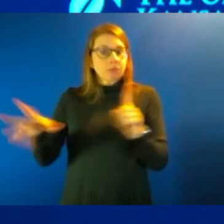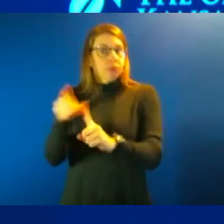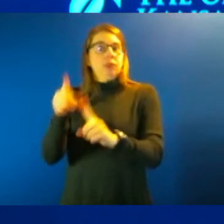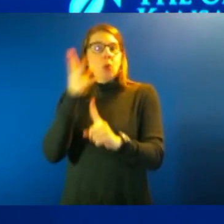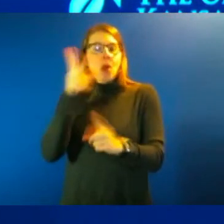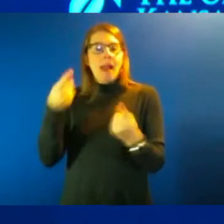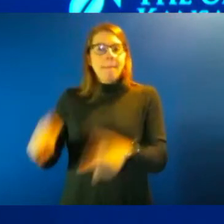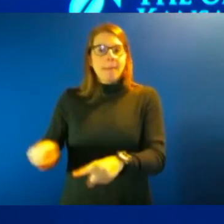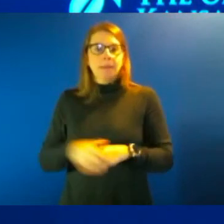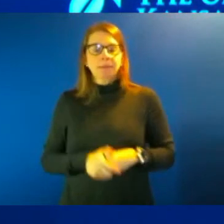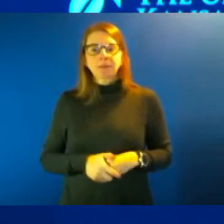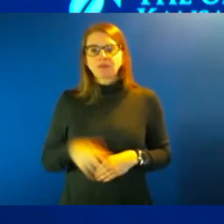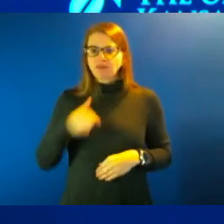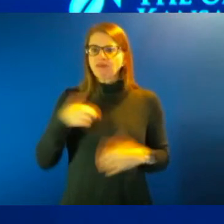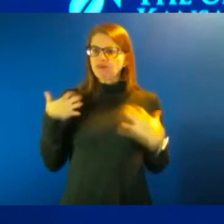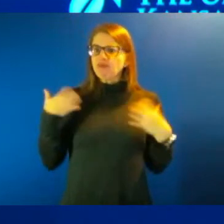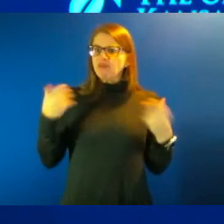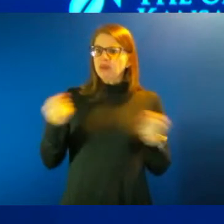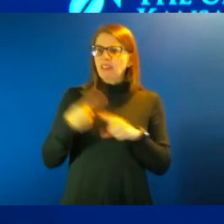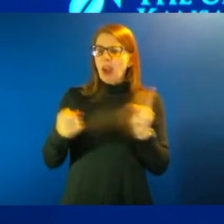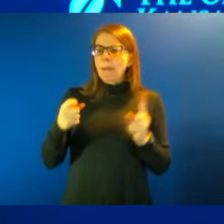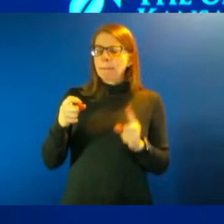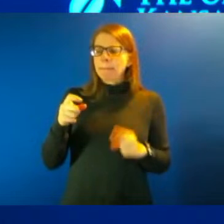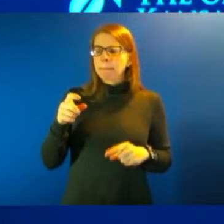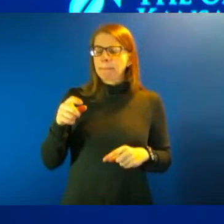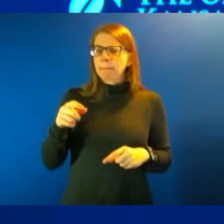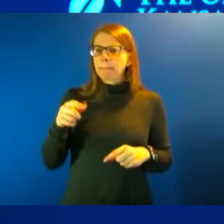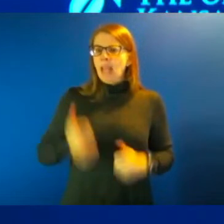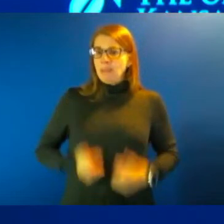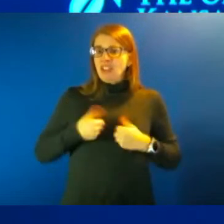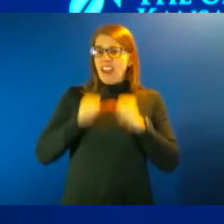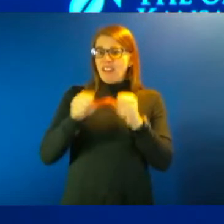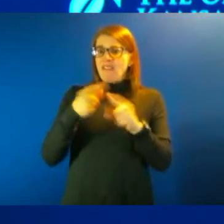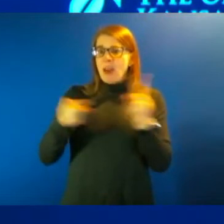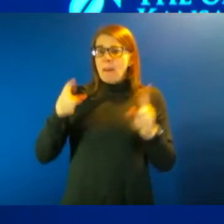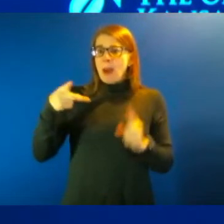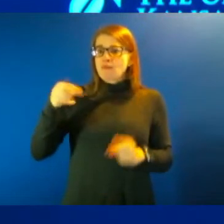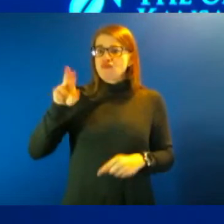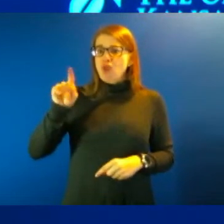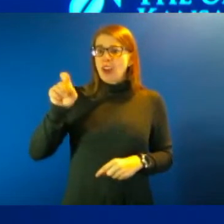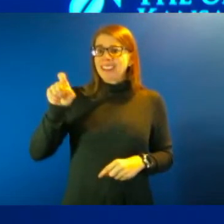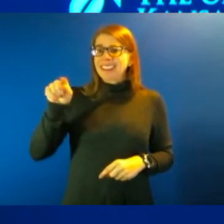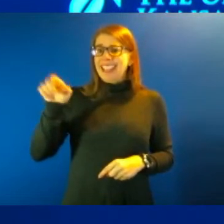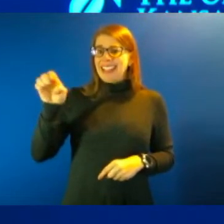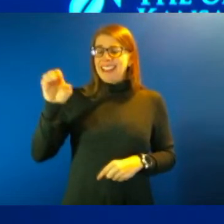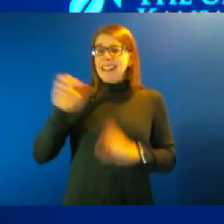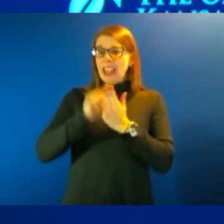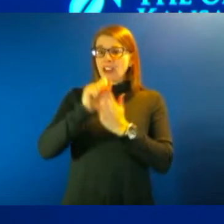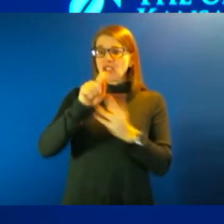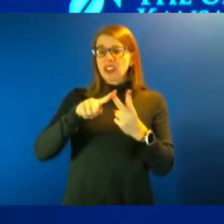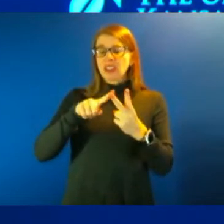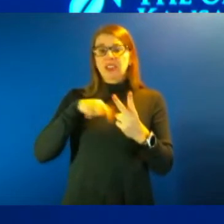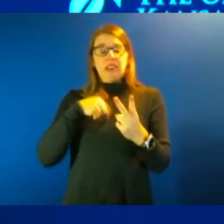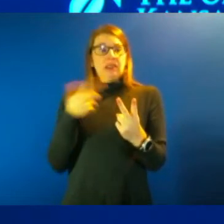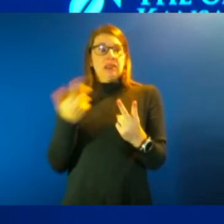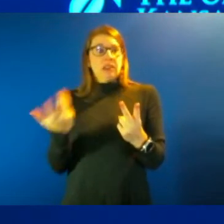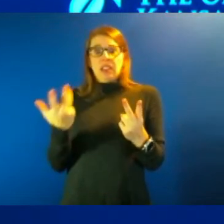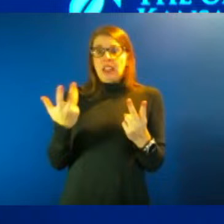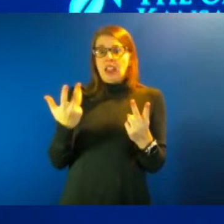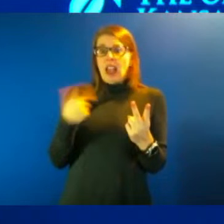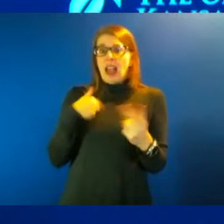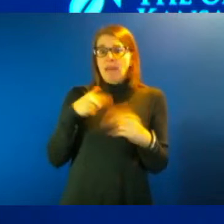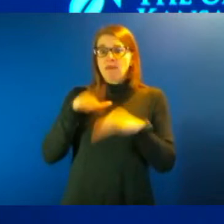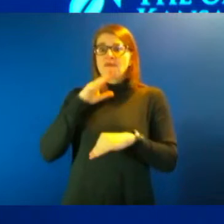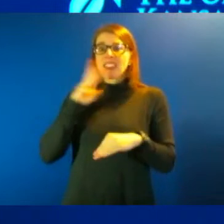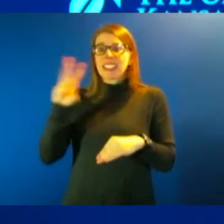cancer and things. So, there's a risk for me to go and be around somebody who has COVID. And I just as soon not do that.